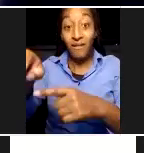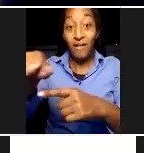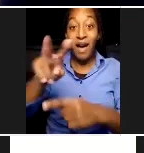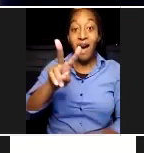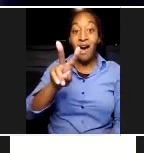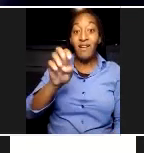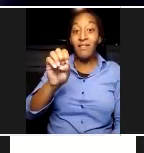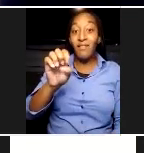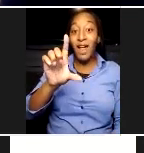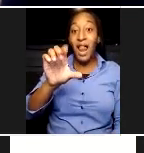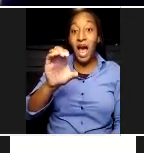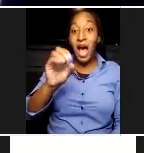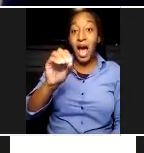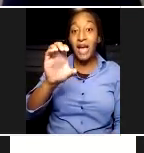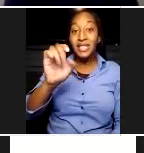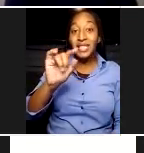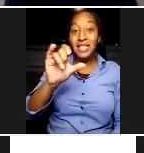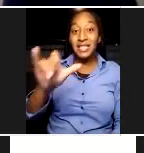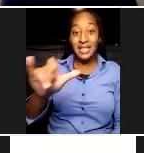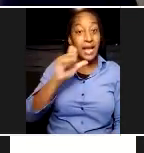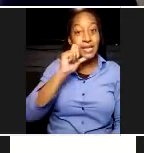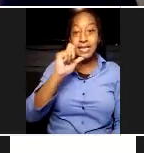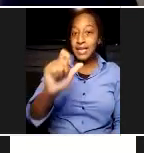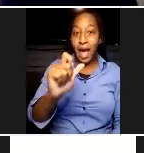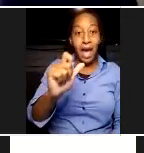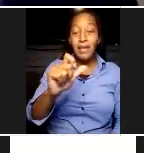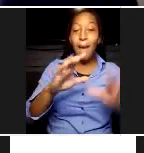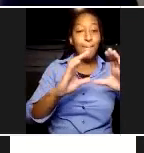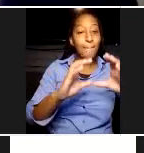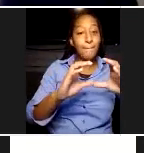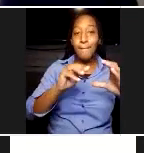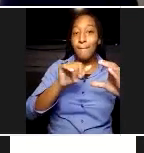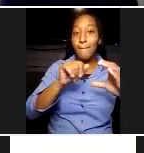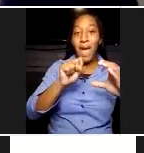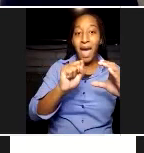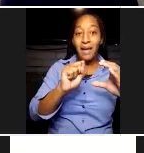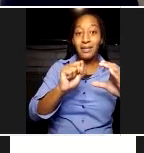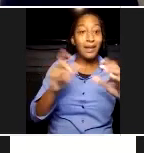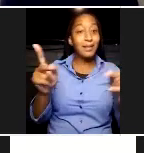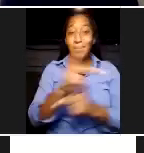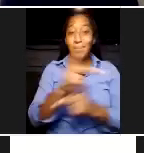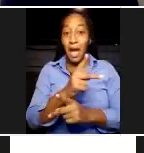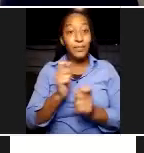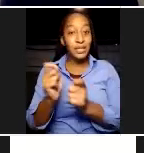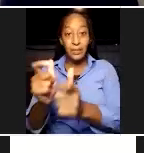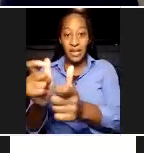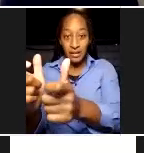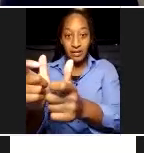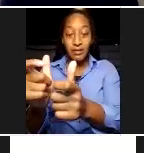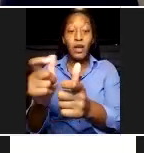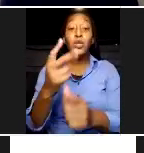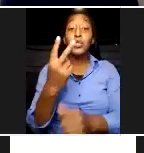speed, okay? So two objects could have the same mass, the